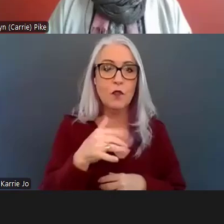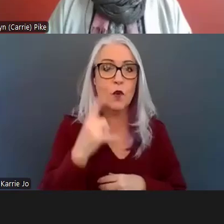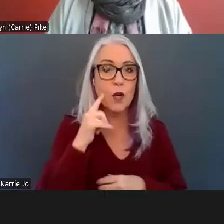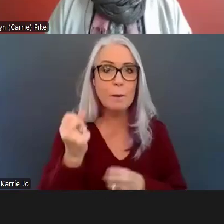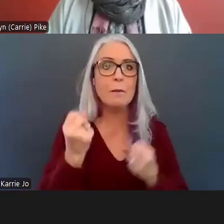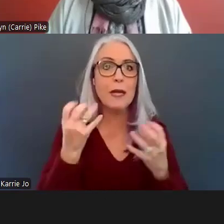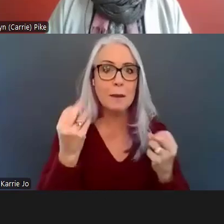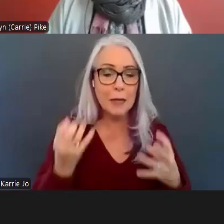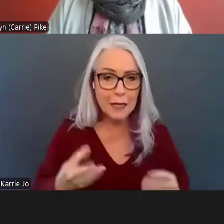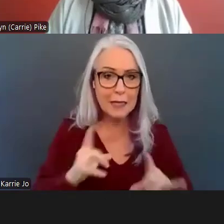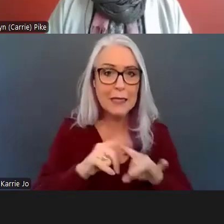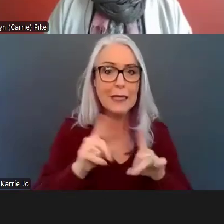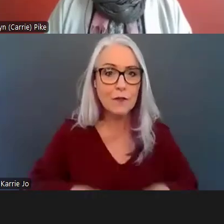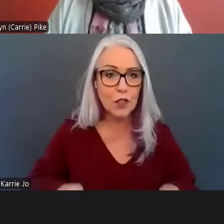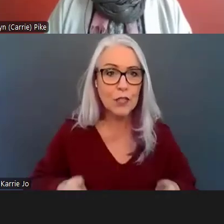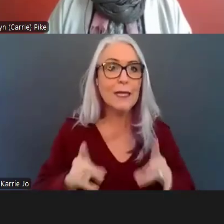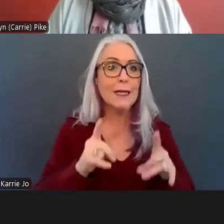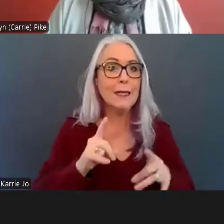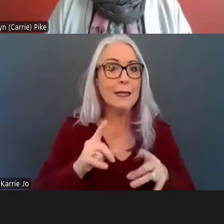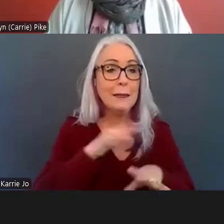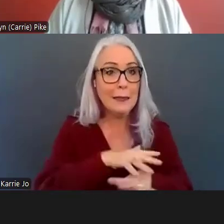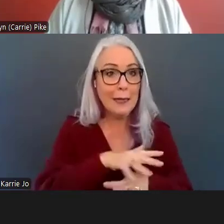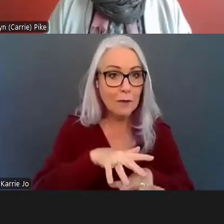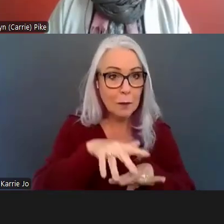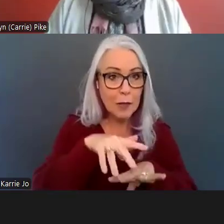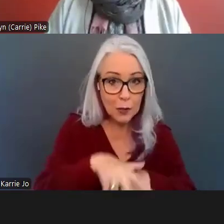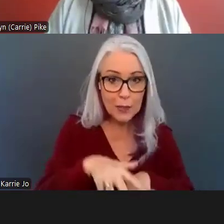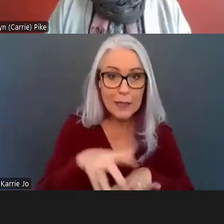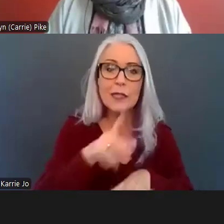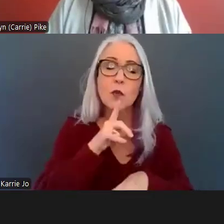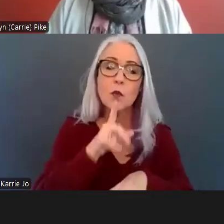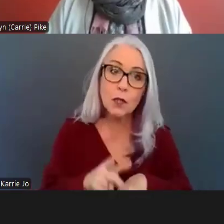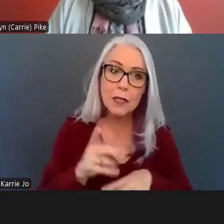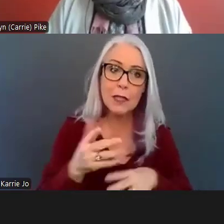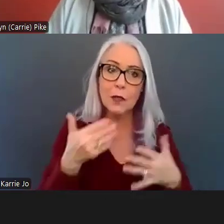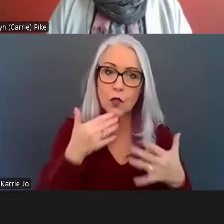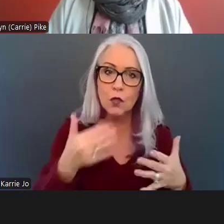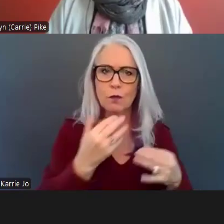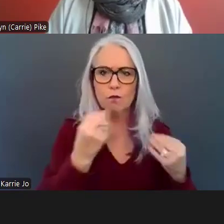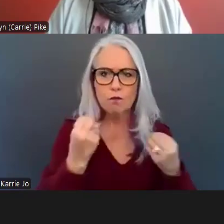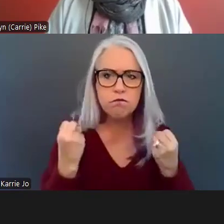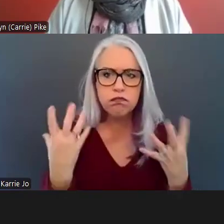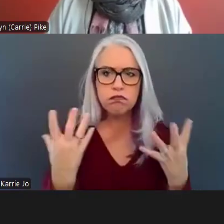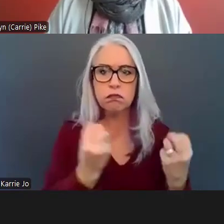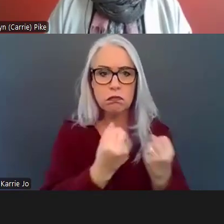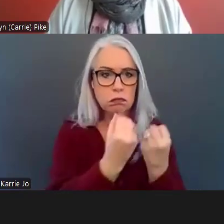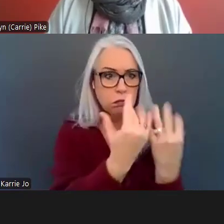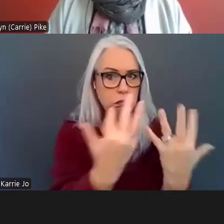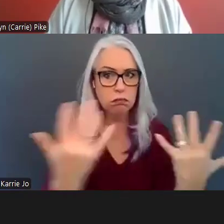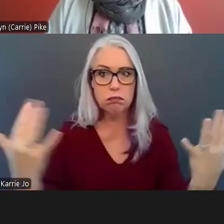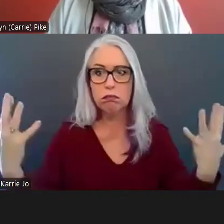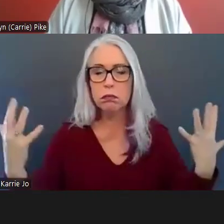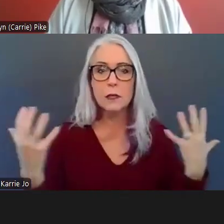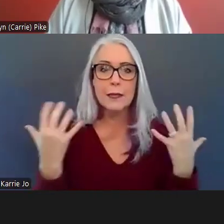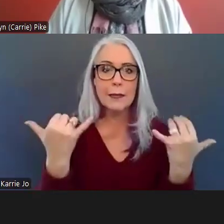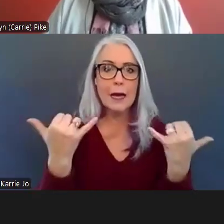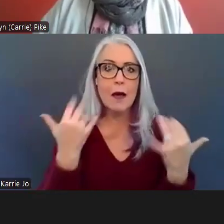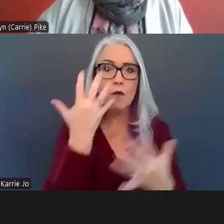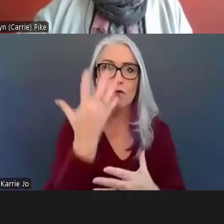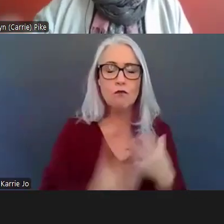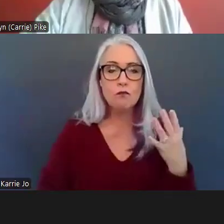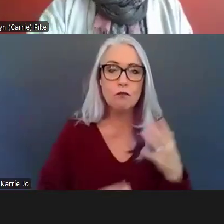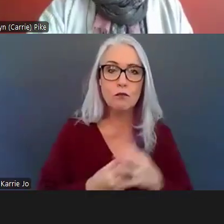and really reliable producer of mast, and it's just gone